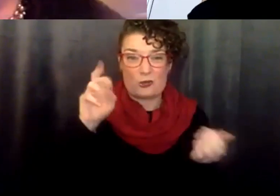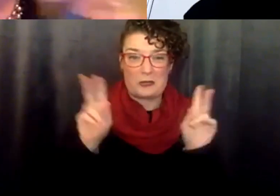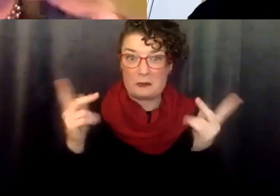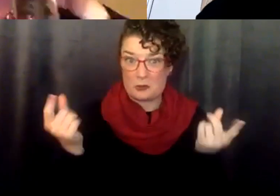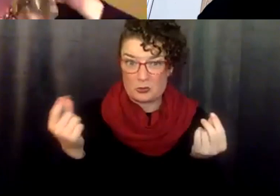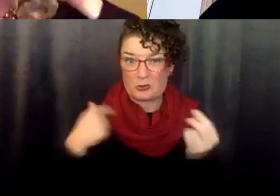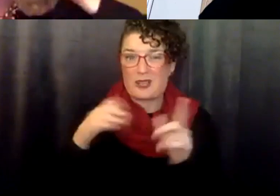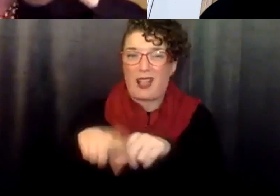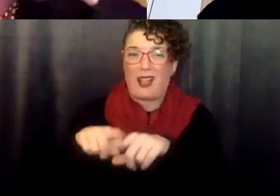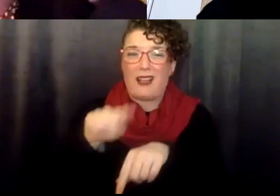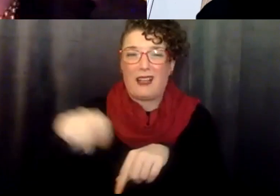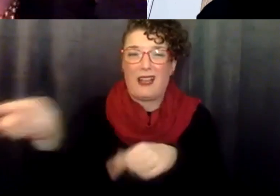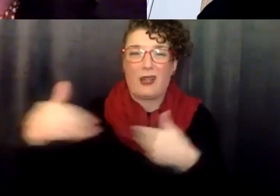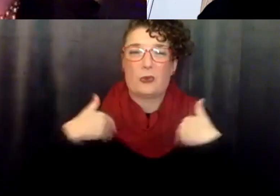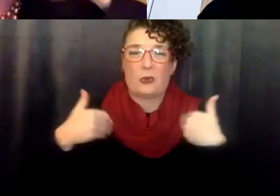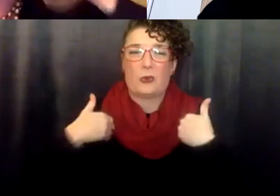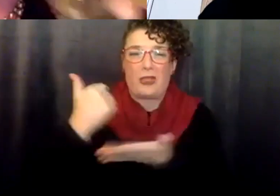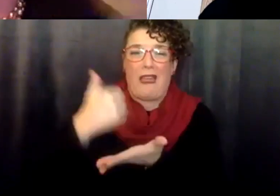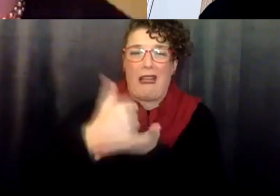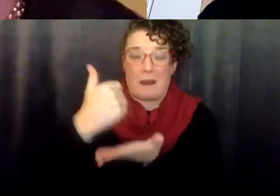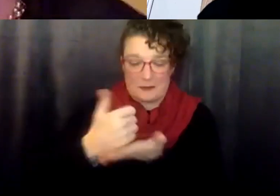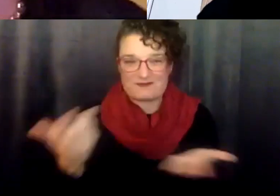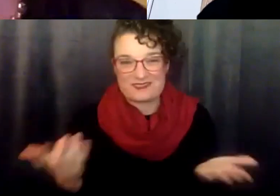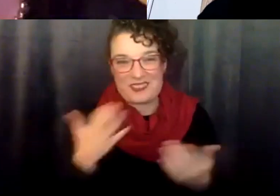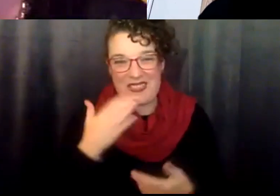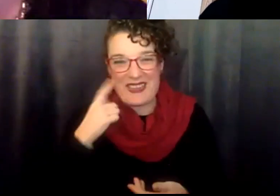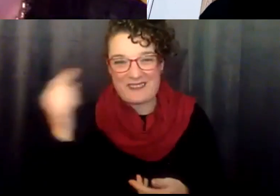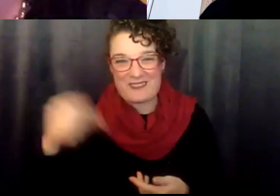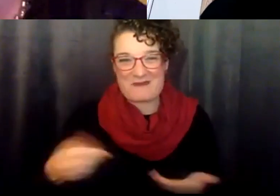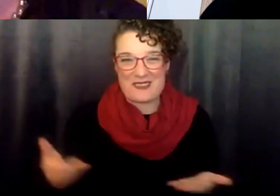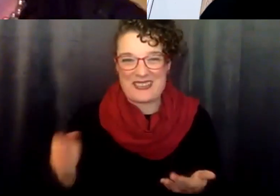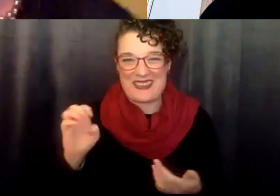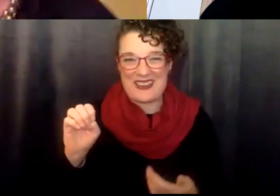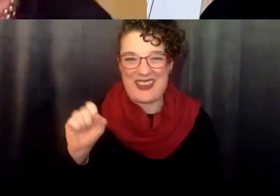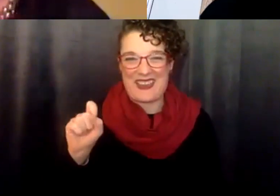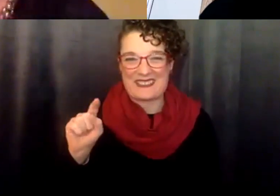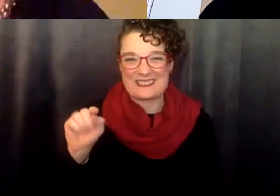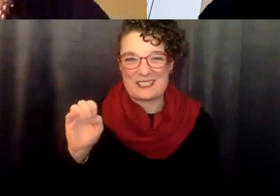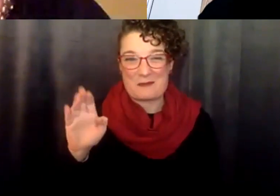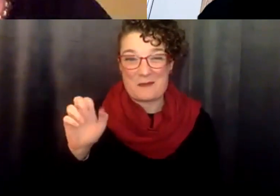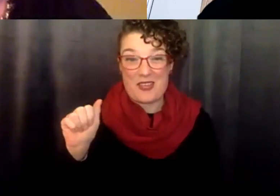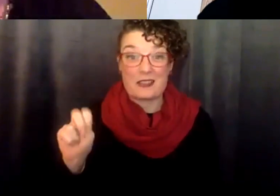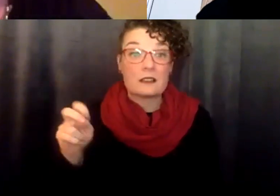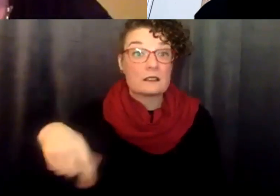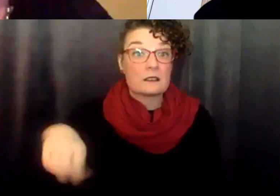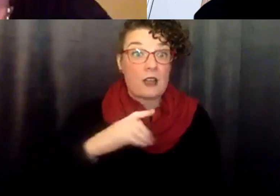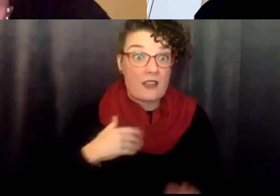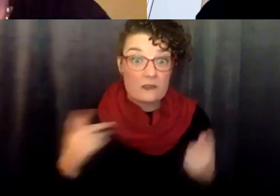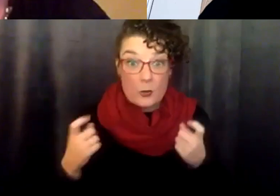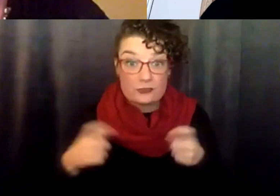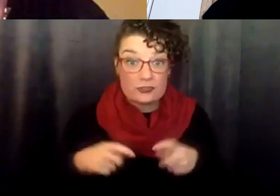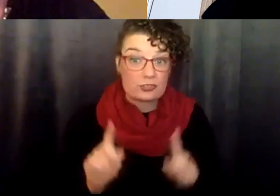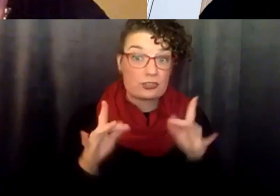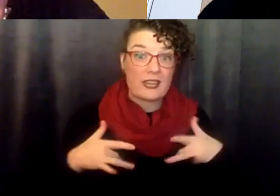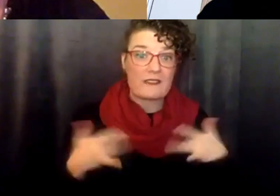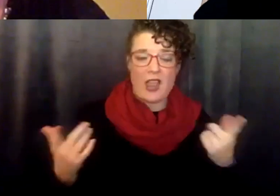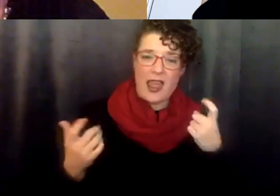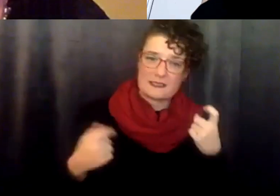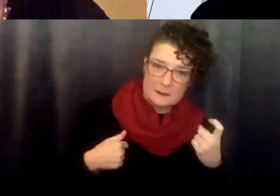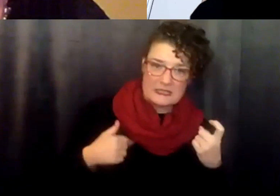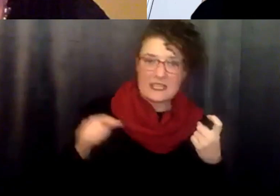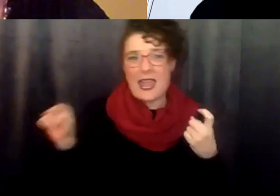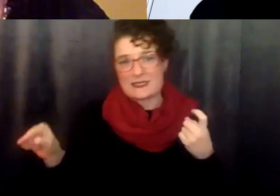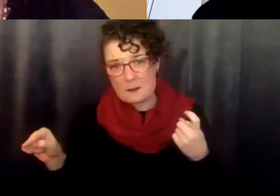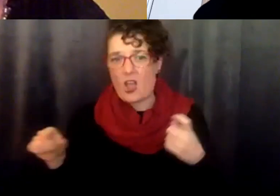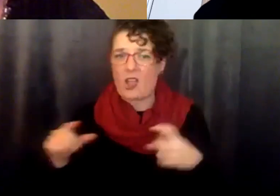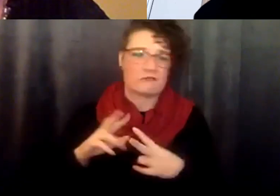for help. So thank you for being here, Esteban. If y'all have questions throughout the event, feel free to ask me or Esteban, and we'll do what